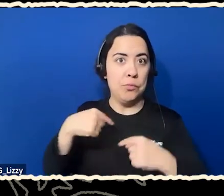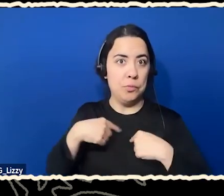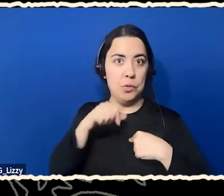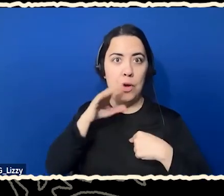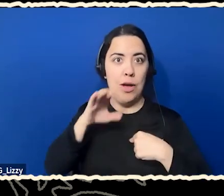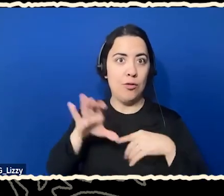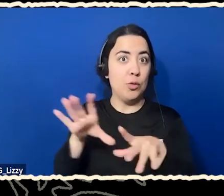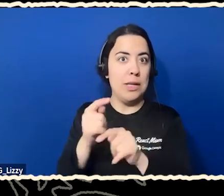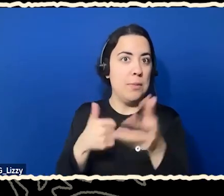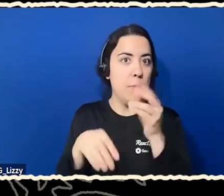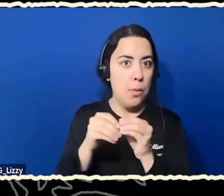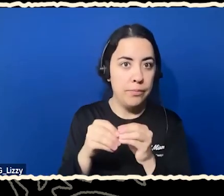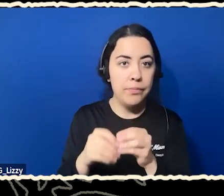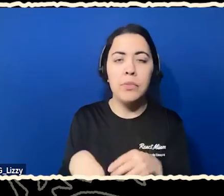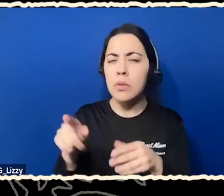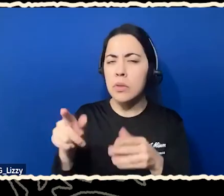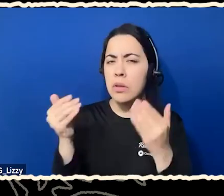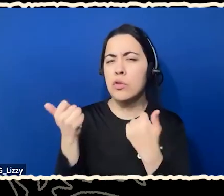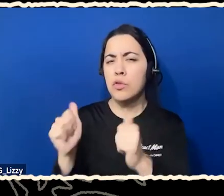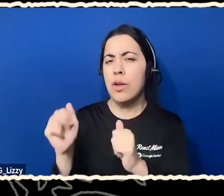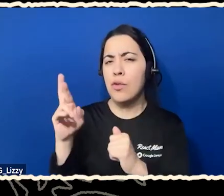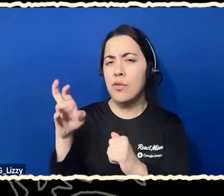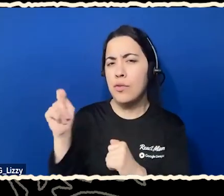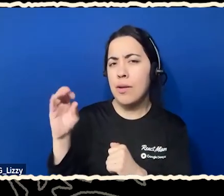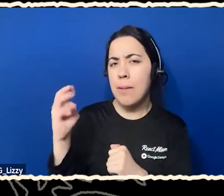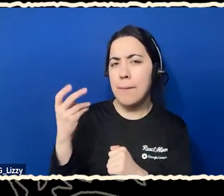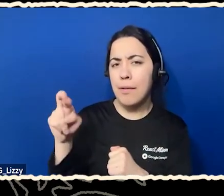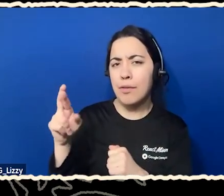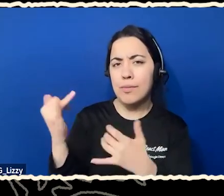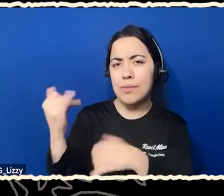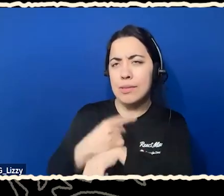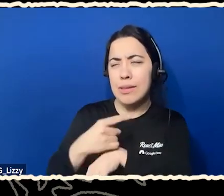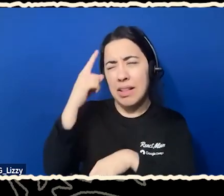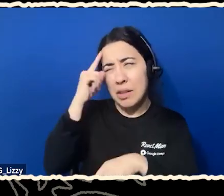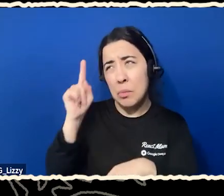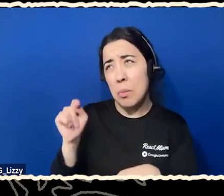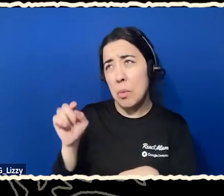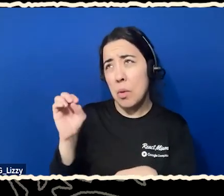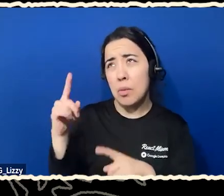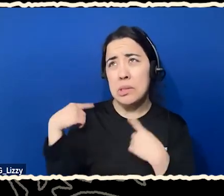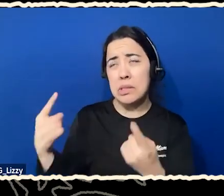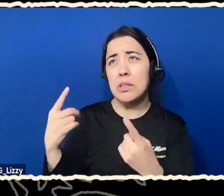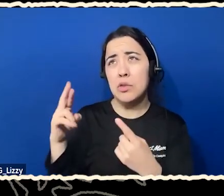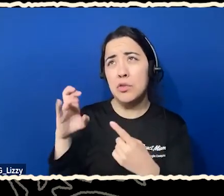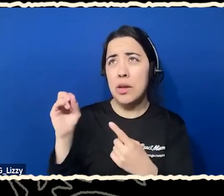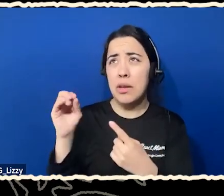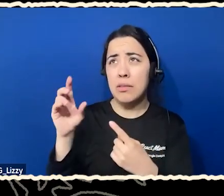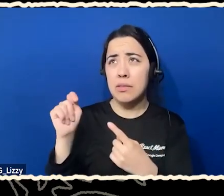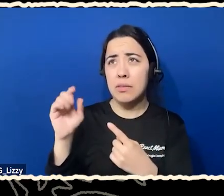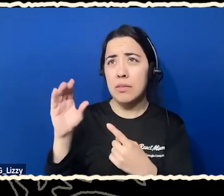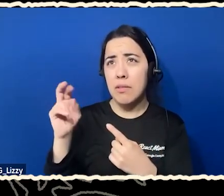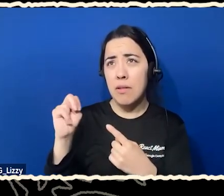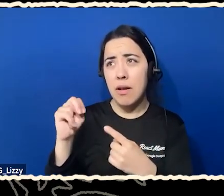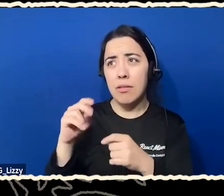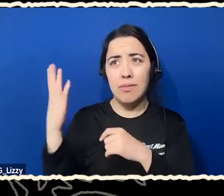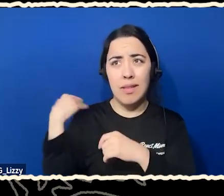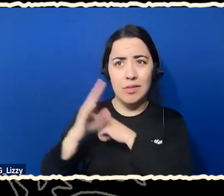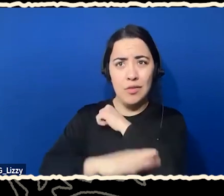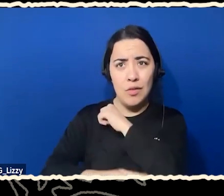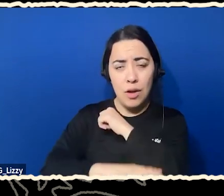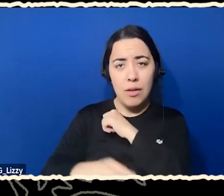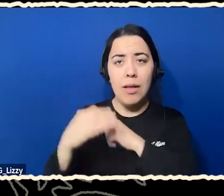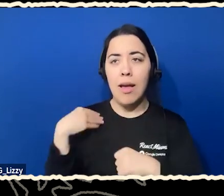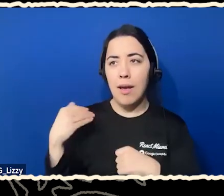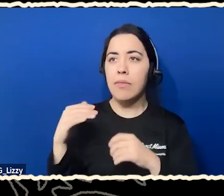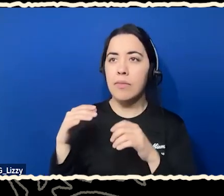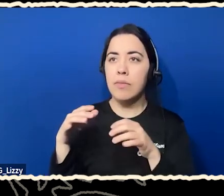So you can go try the React compiler today. It's been at 1.0, I believe, since ReactConf in the fall. The React docs have a guide on setting